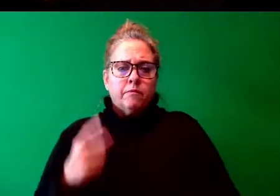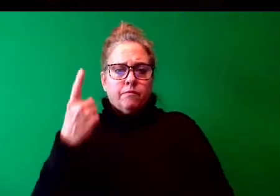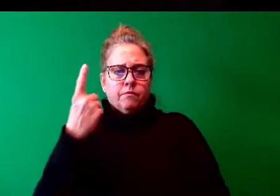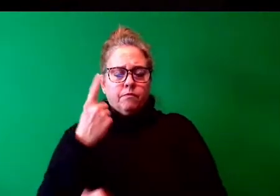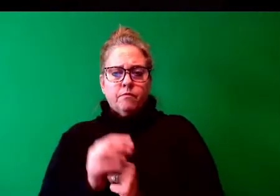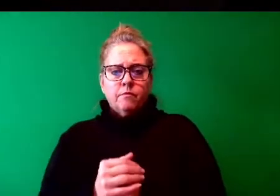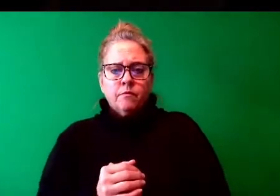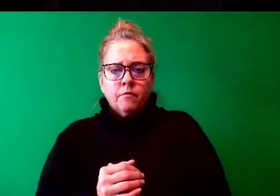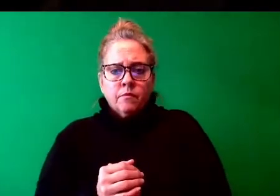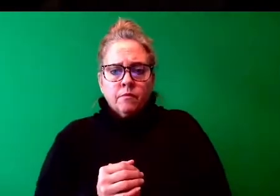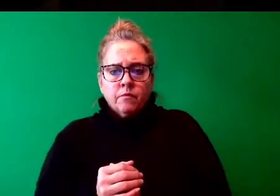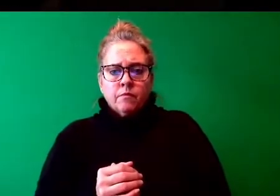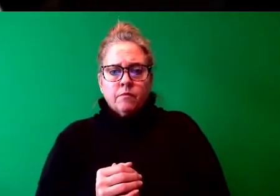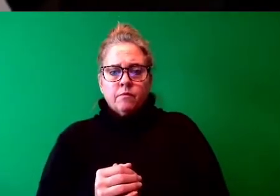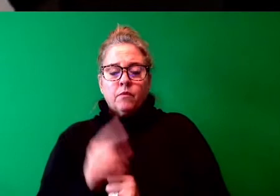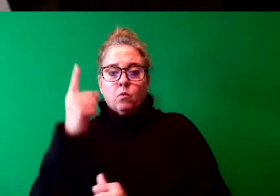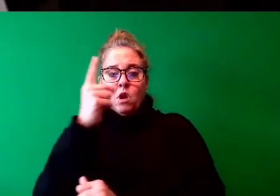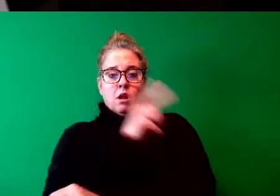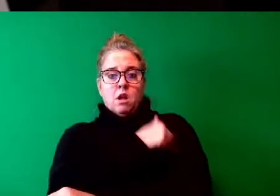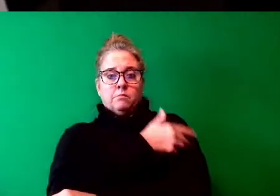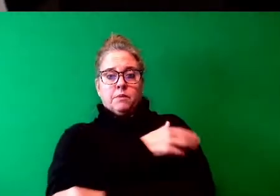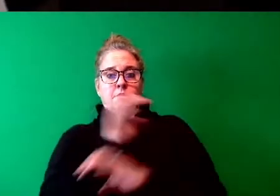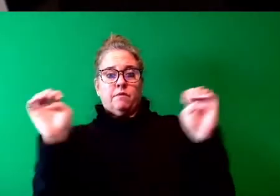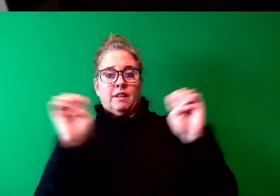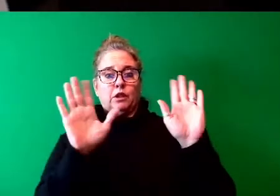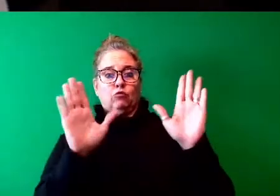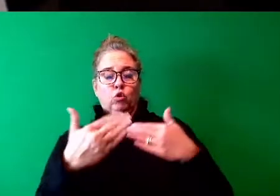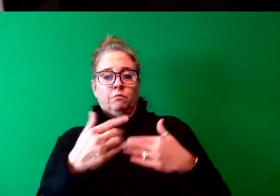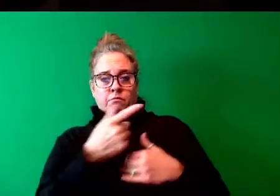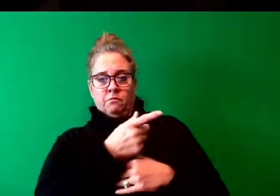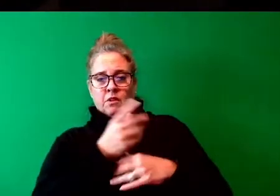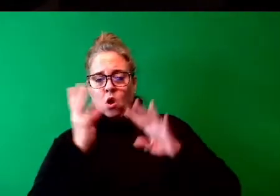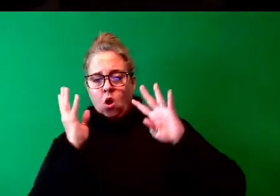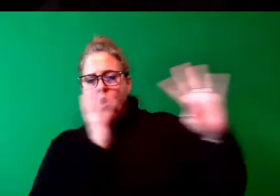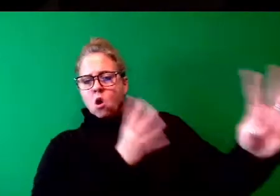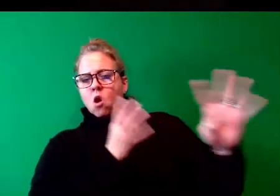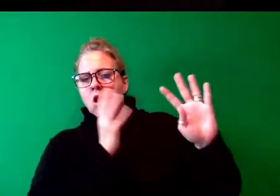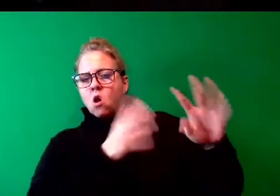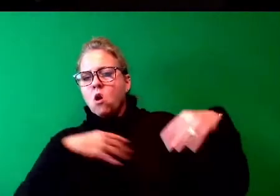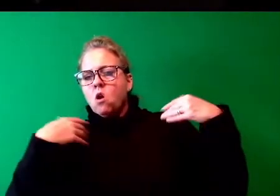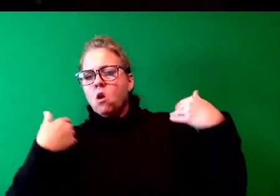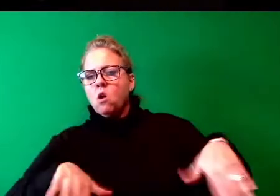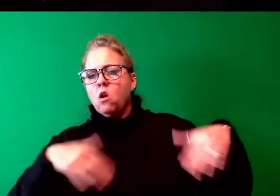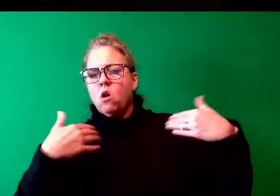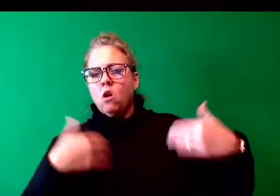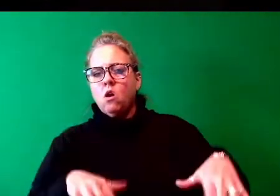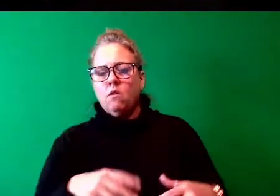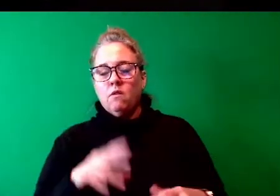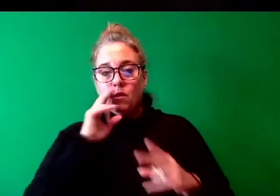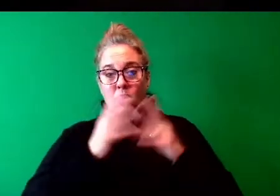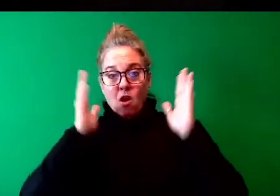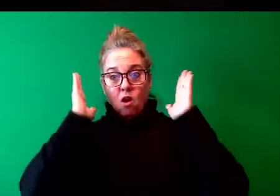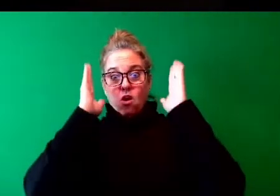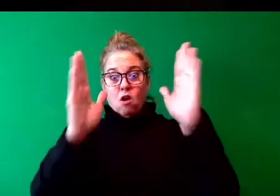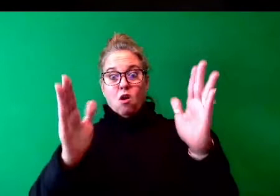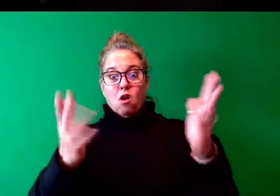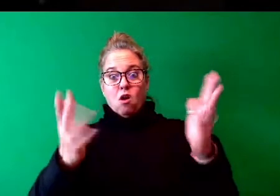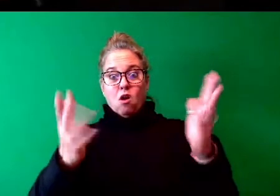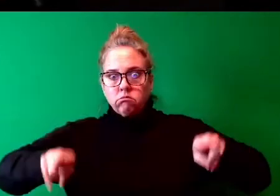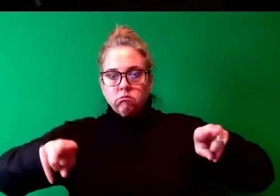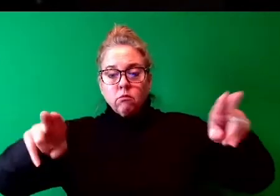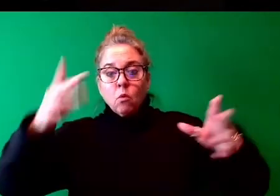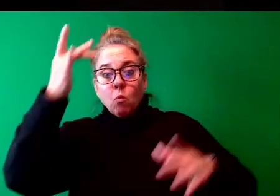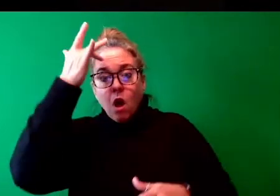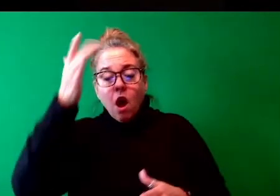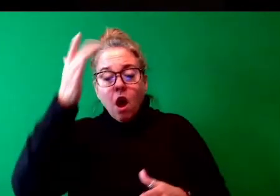20-some people boarded in the emergency room. When you talk about that we're putting beds into the hallway or